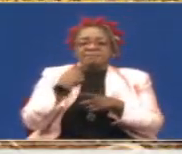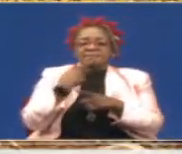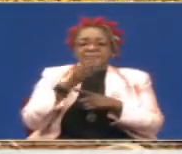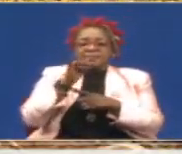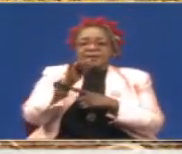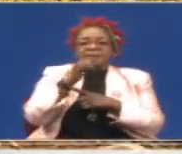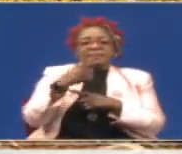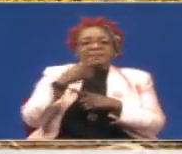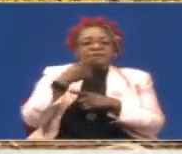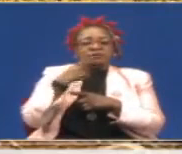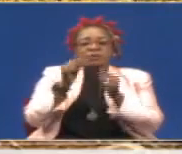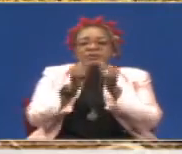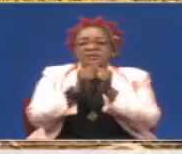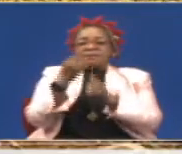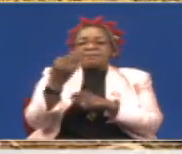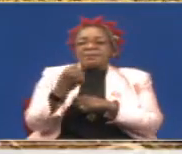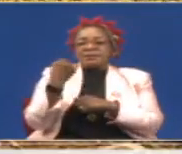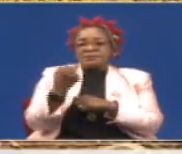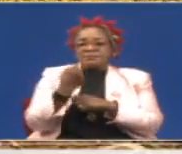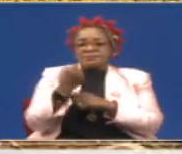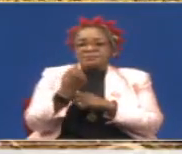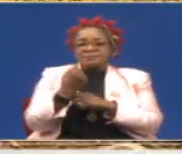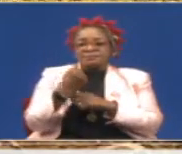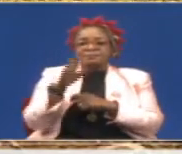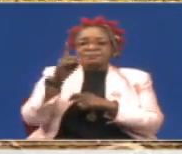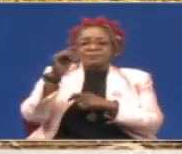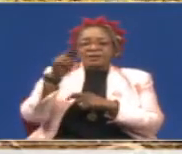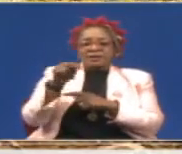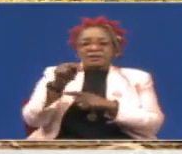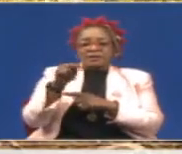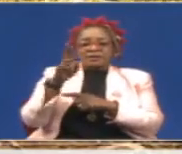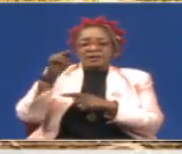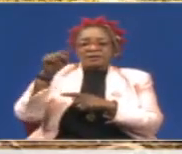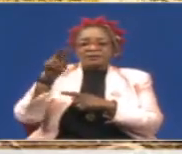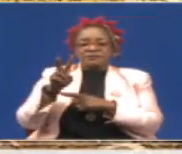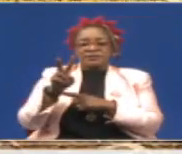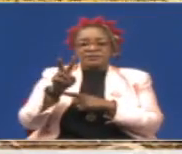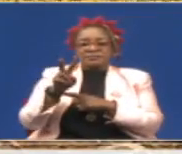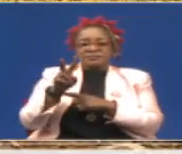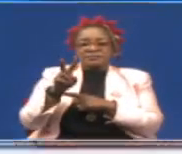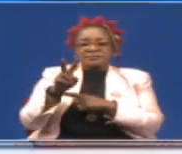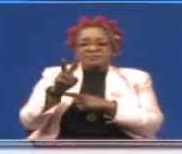be mentioned on 10th May. Duncan Haemba, NTV.